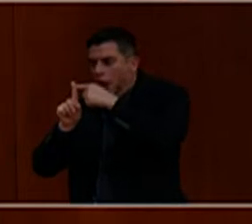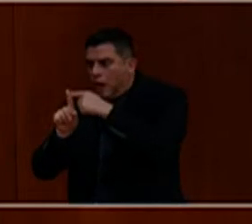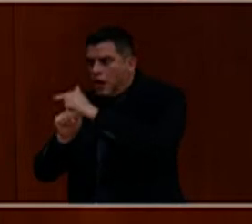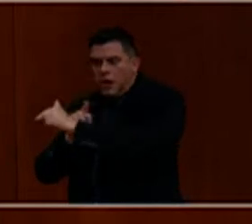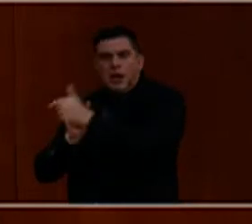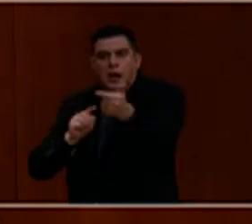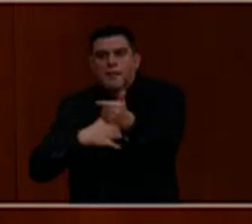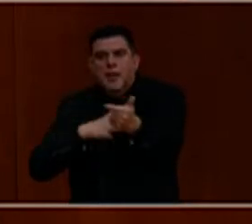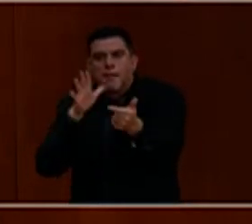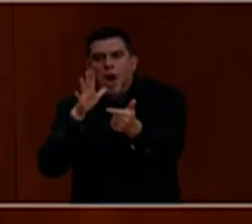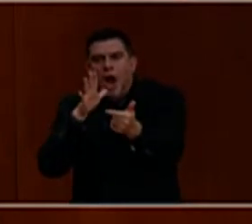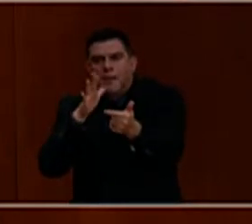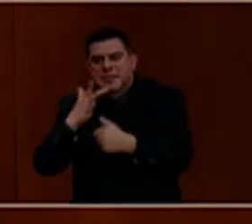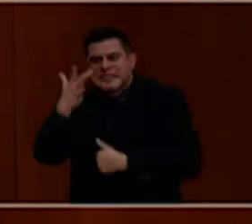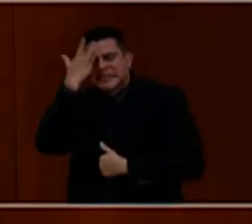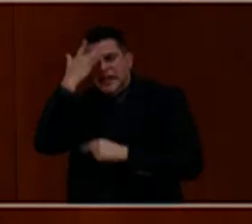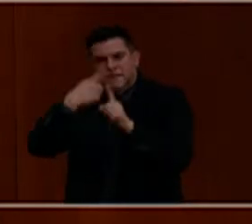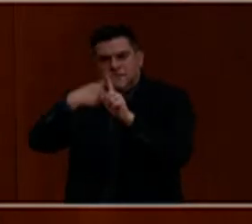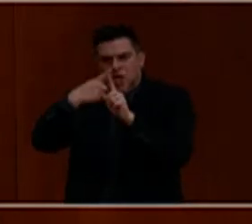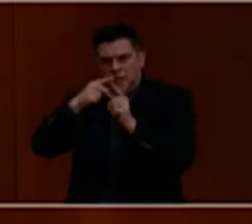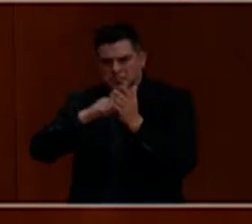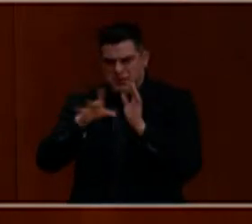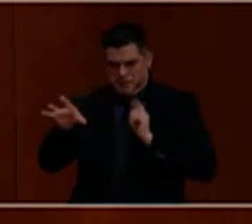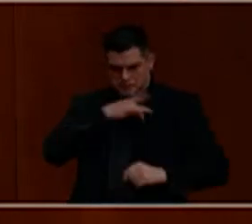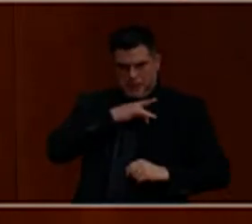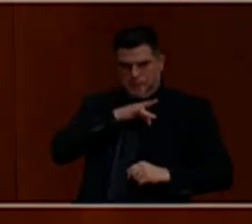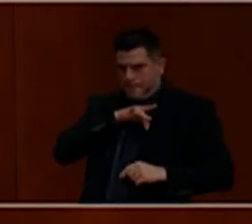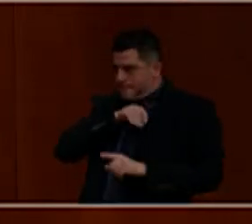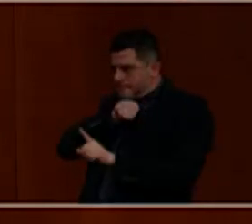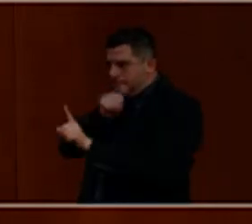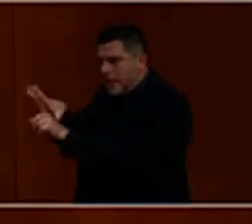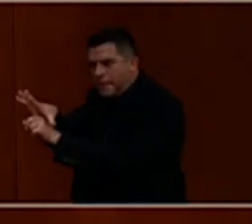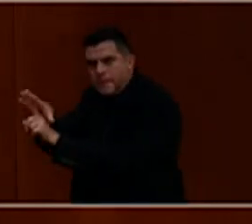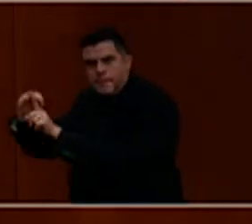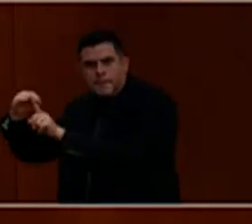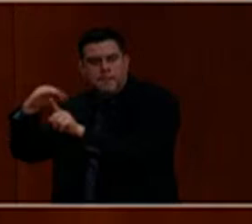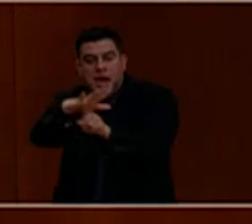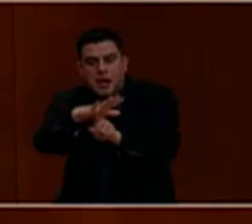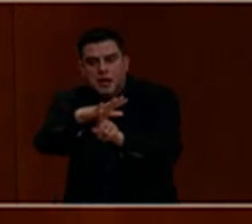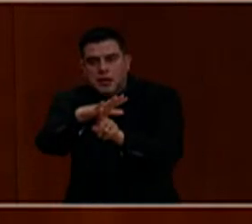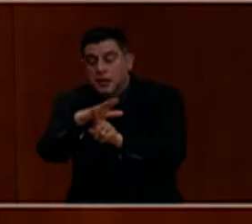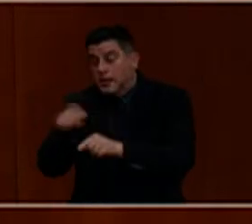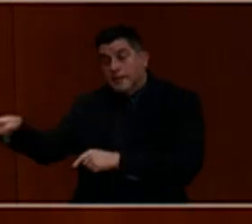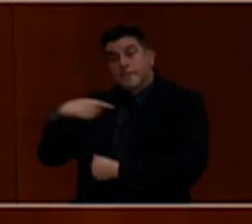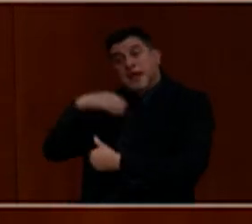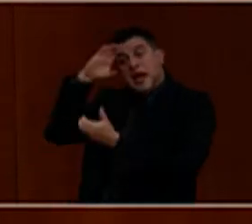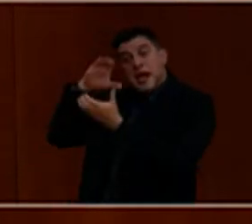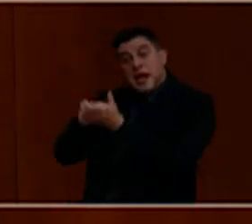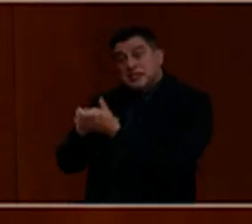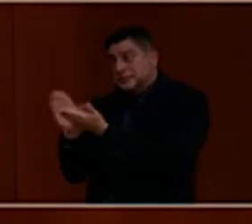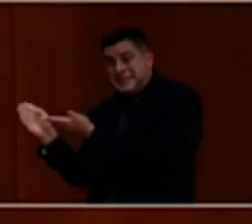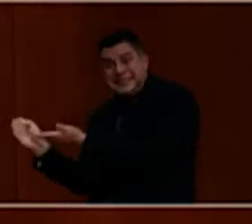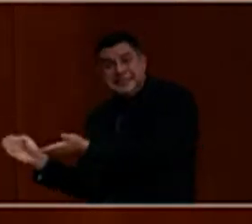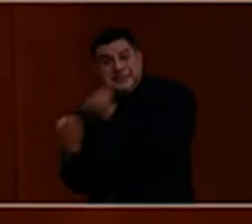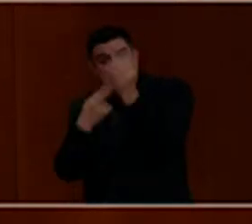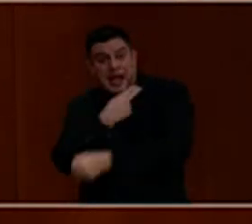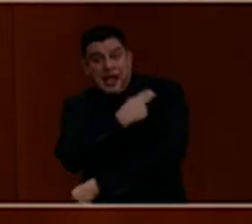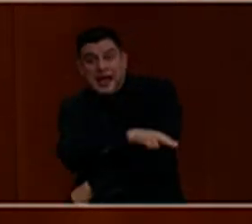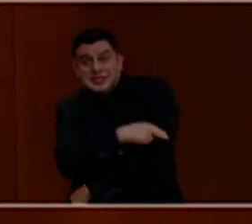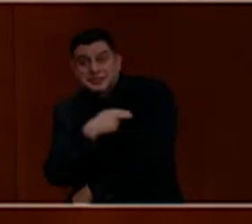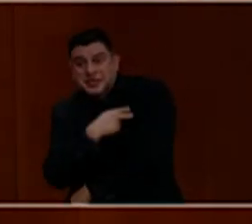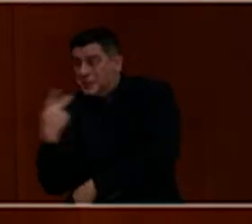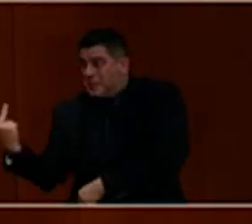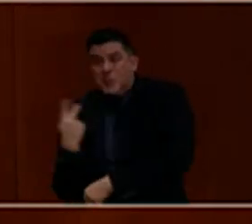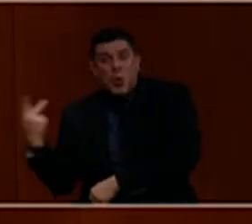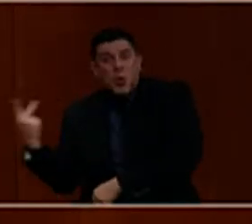my husband and I were both in the hospital at the same time, and we were on the same quarantine ward, but in separate rooms.